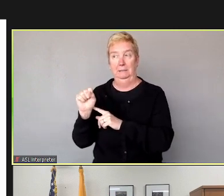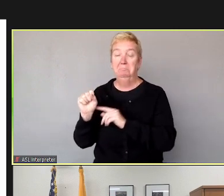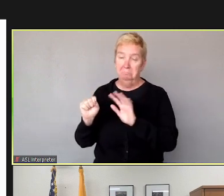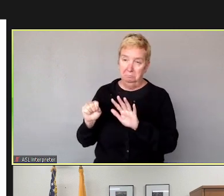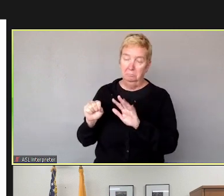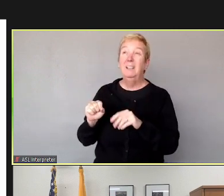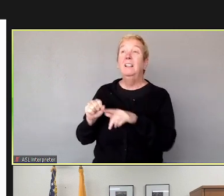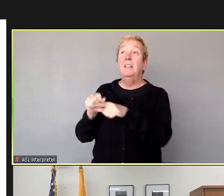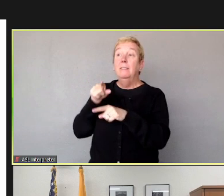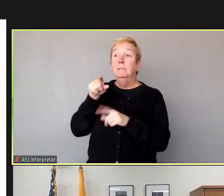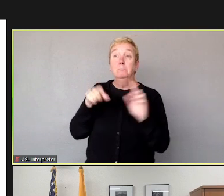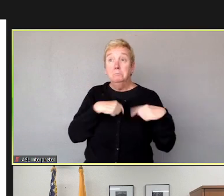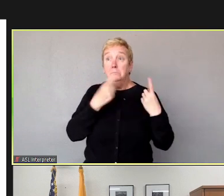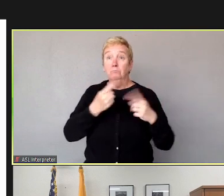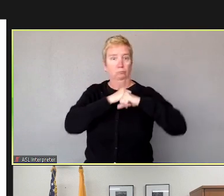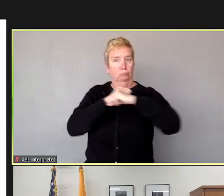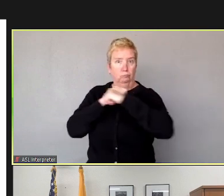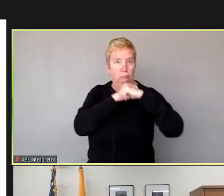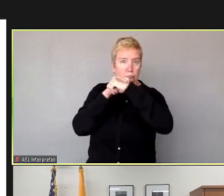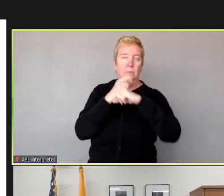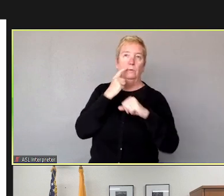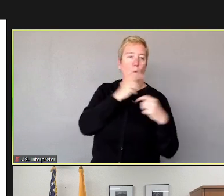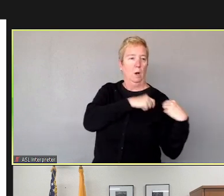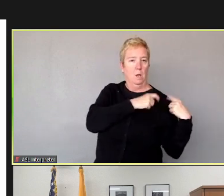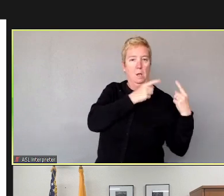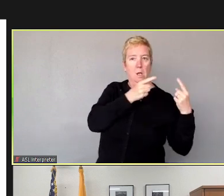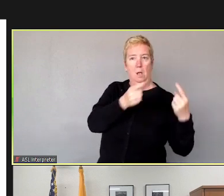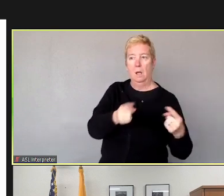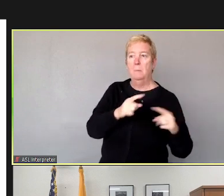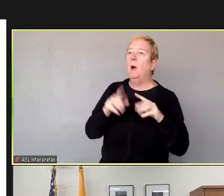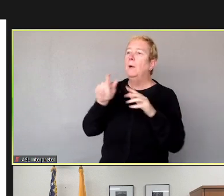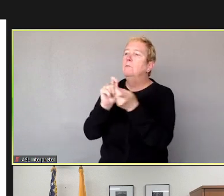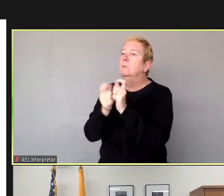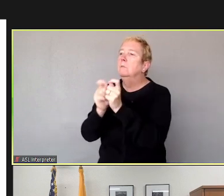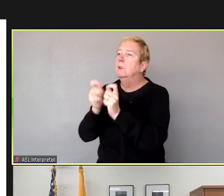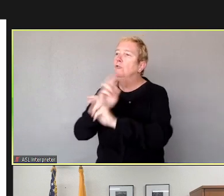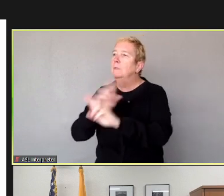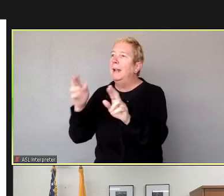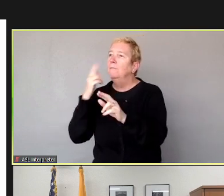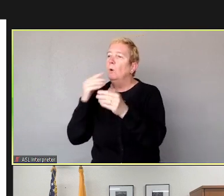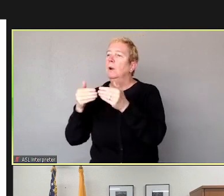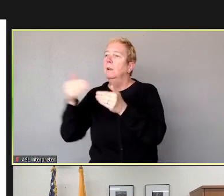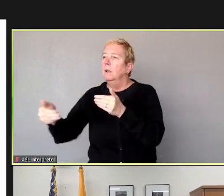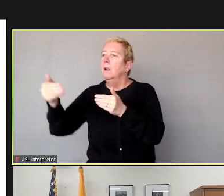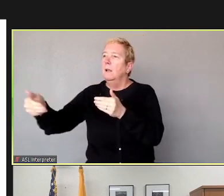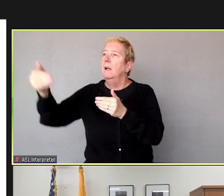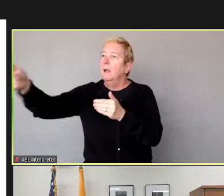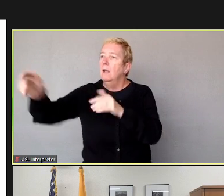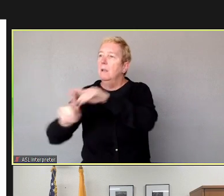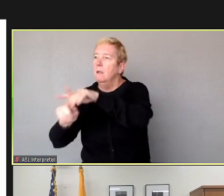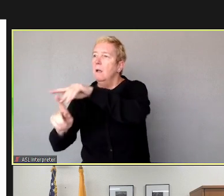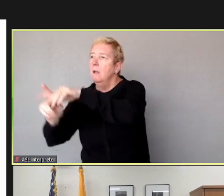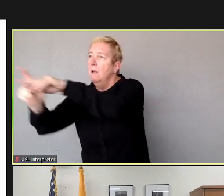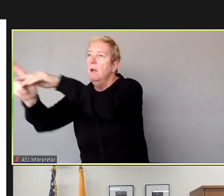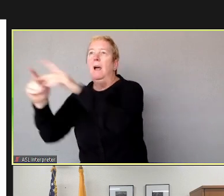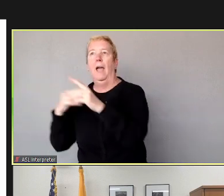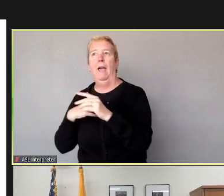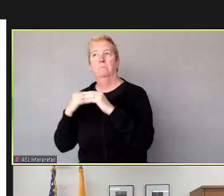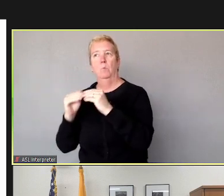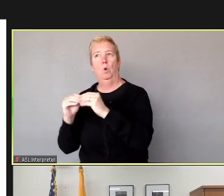the previous variants. And so they still protect, but I think we're ready and need this extra